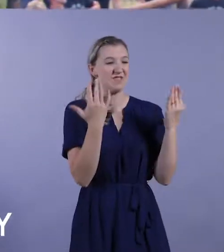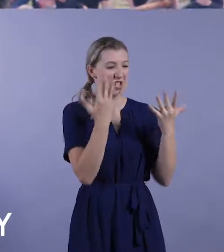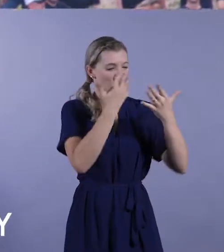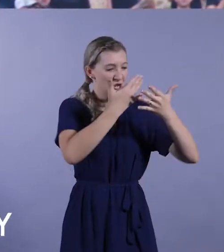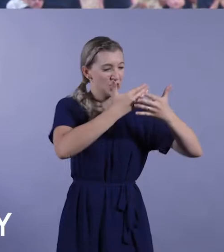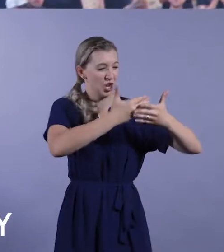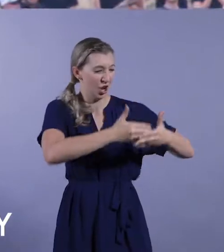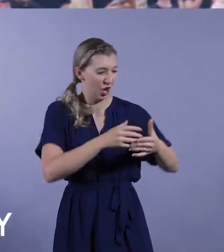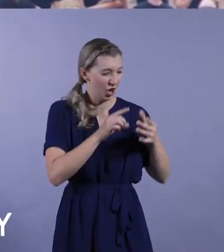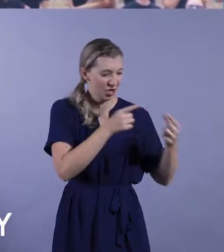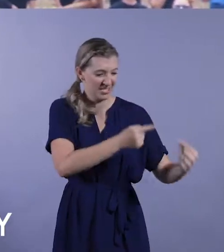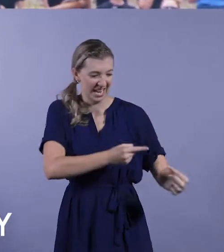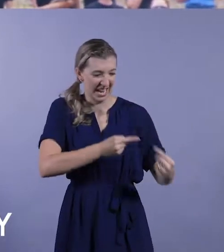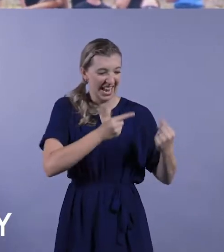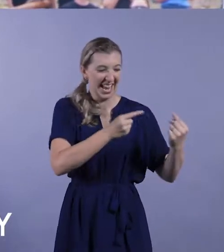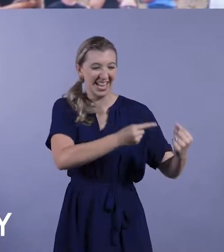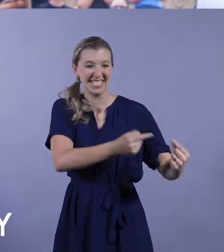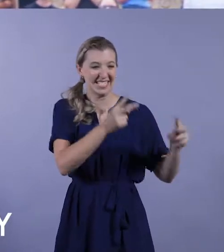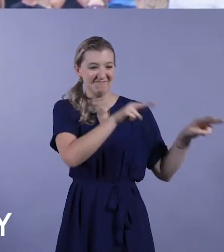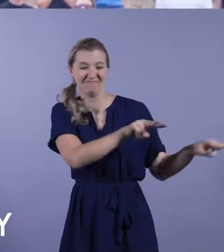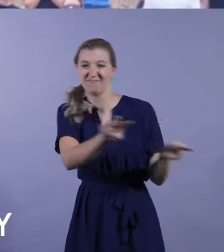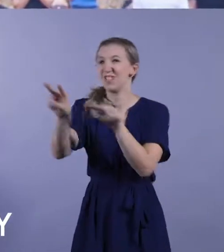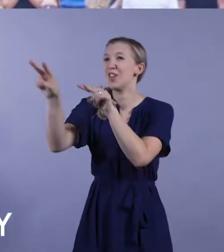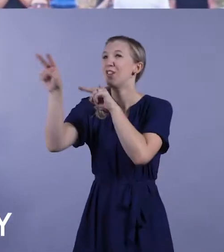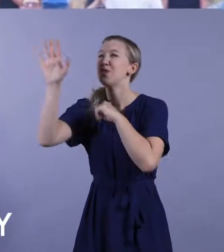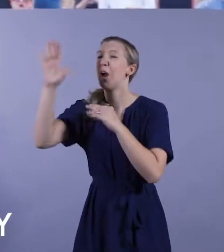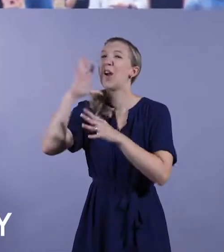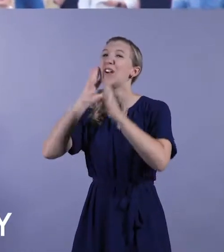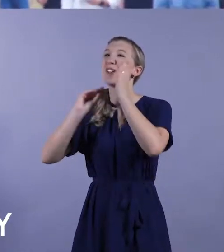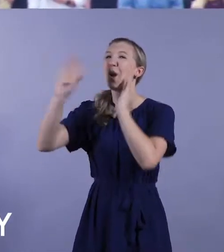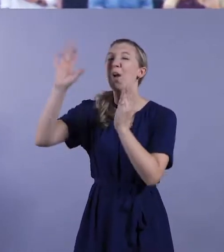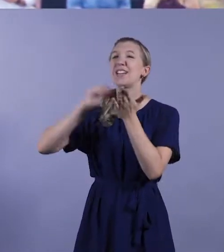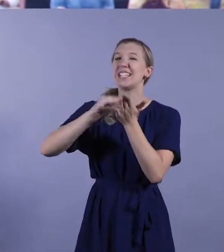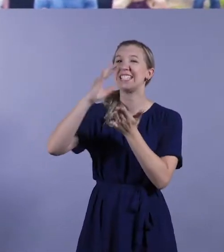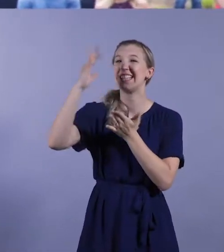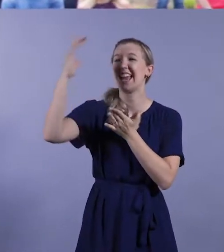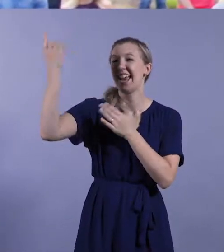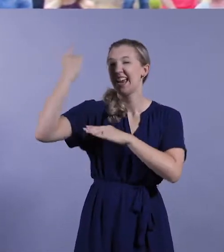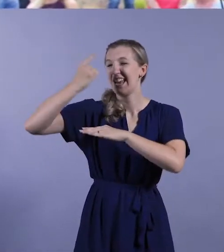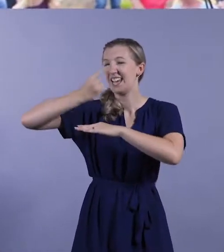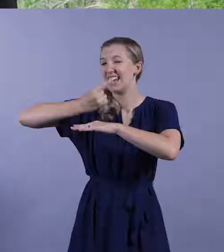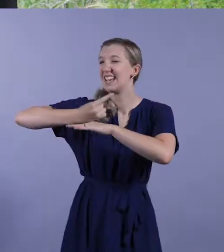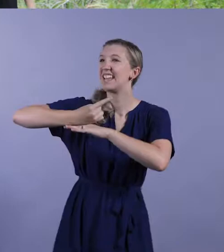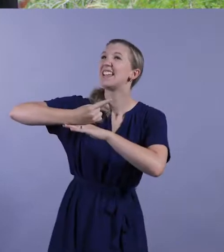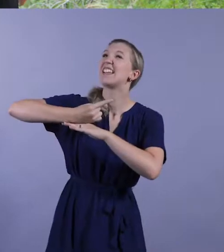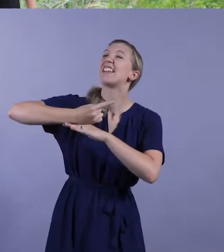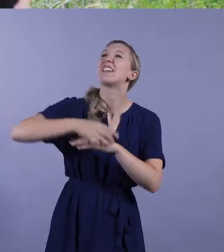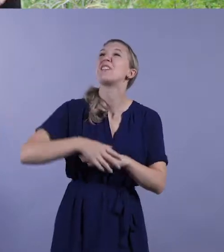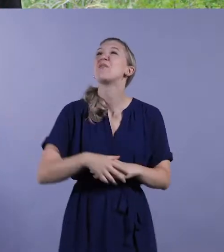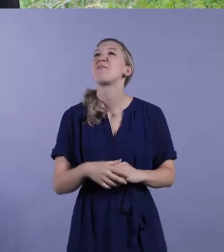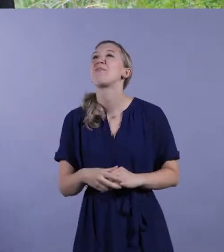grave, out of the darkness, into your glorious day.